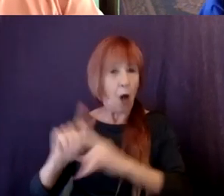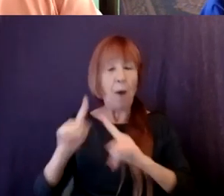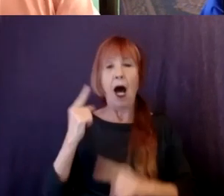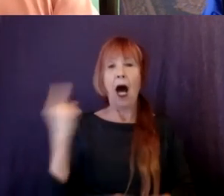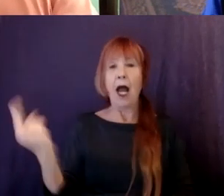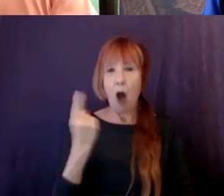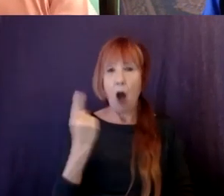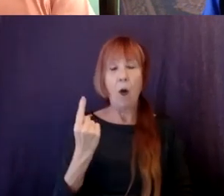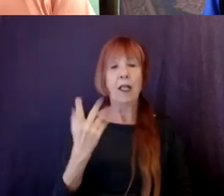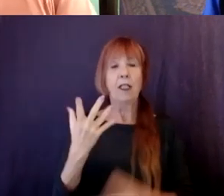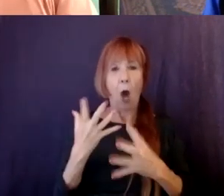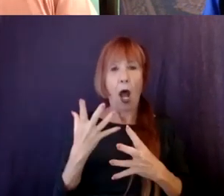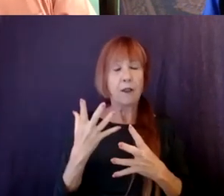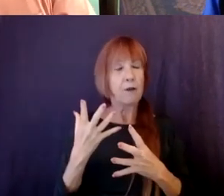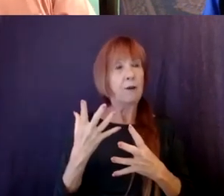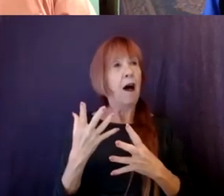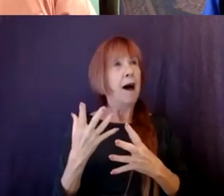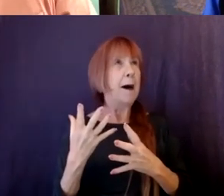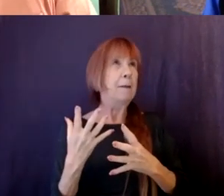really kind of, you know,